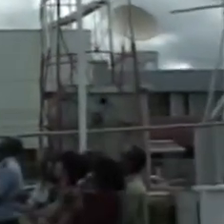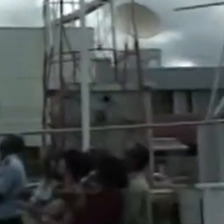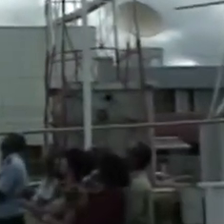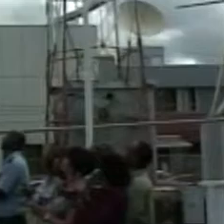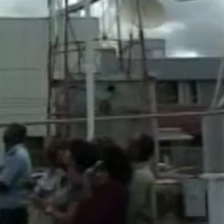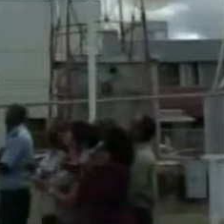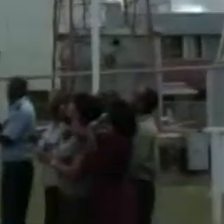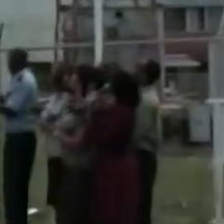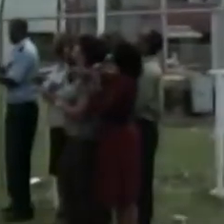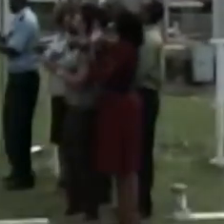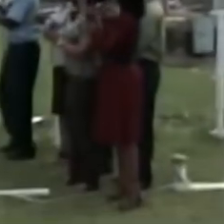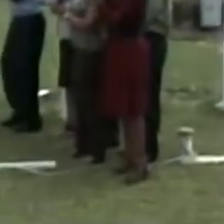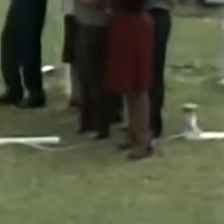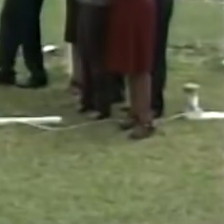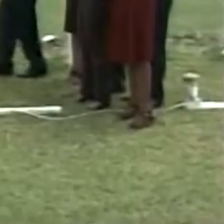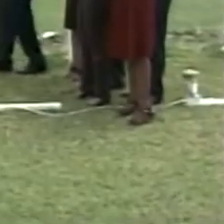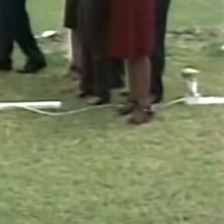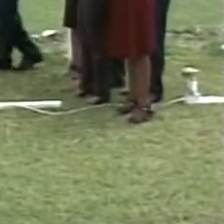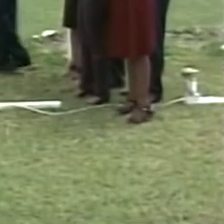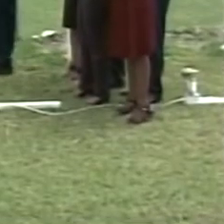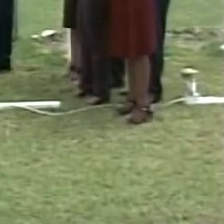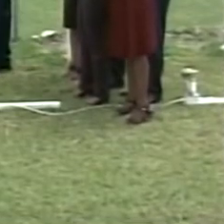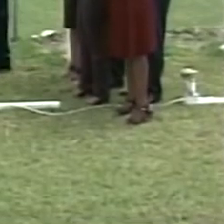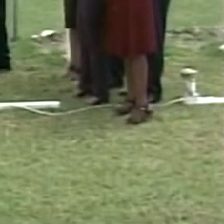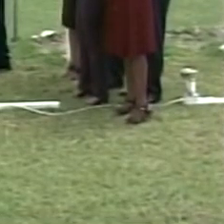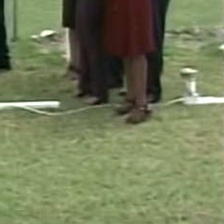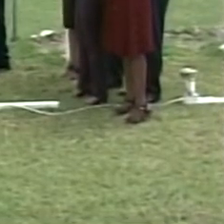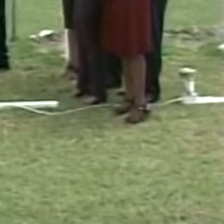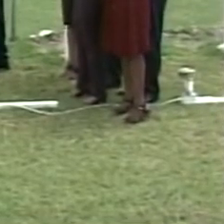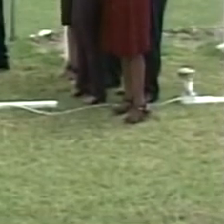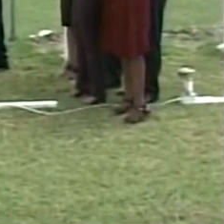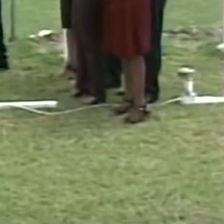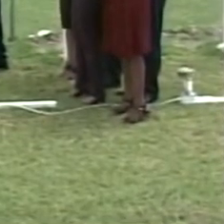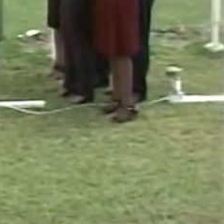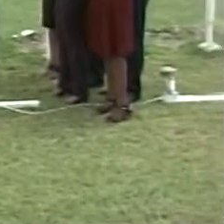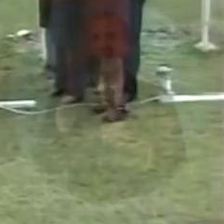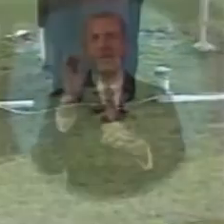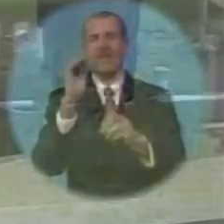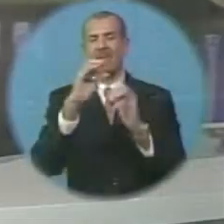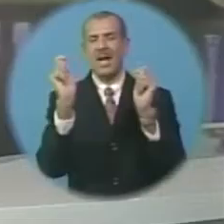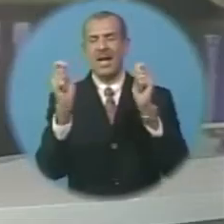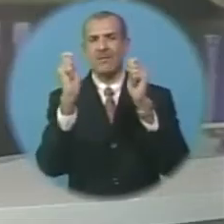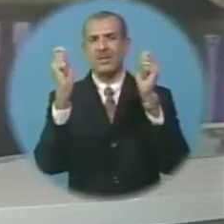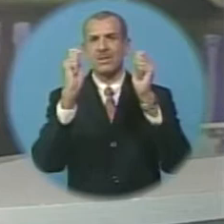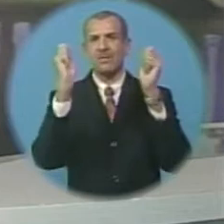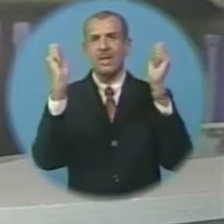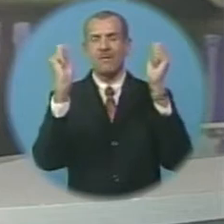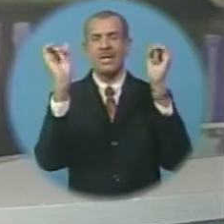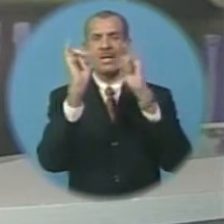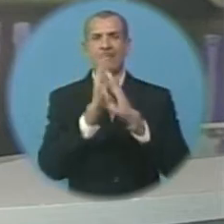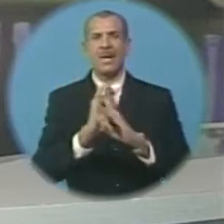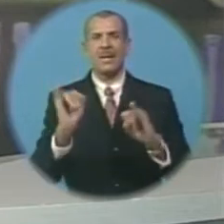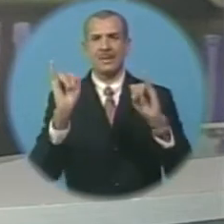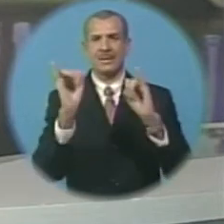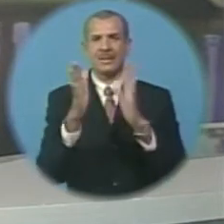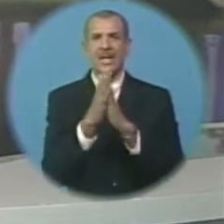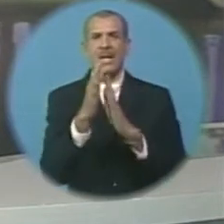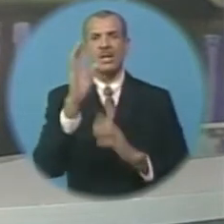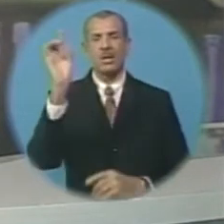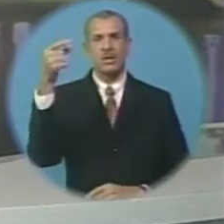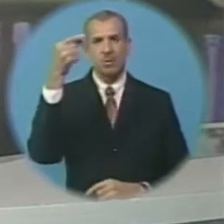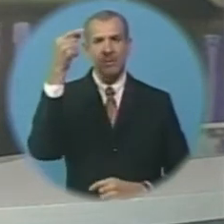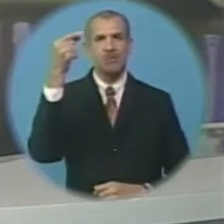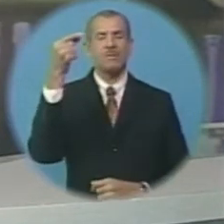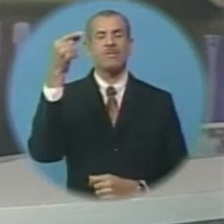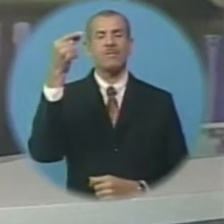its Guardians of the Heritage initiative in celebration of the island's 50th anniversary of independence. Ms. Griffith Tang